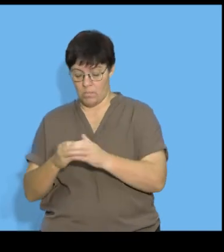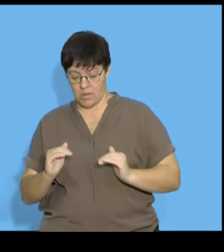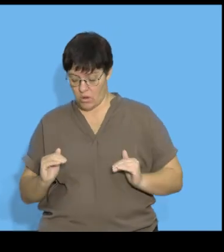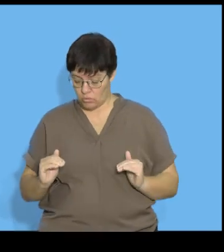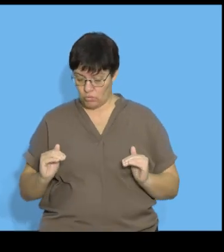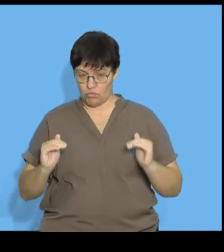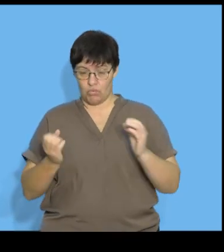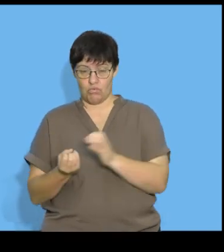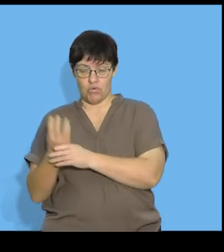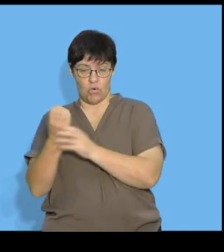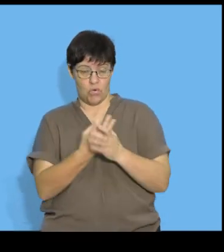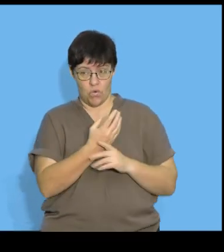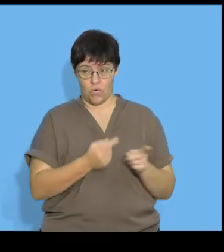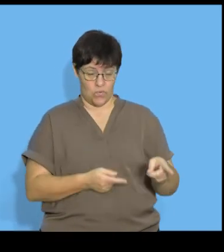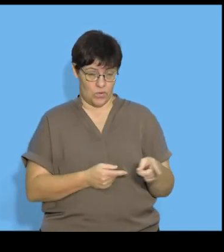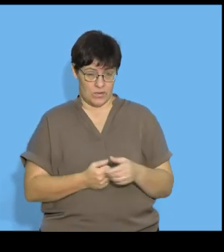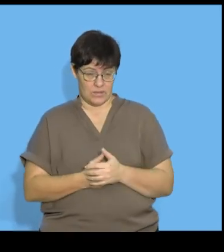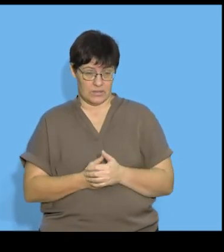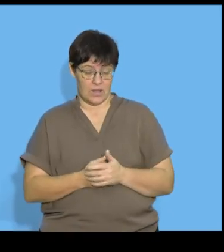the non-fungus,